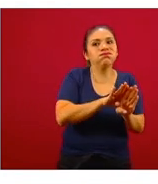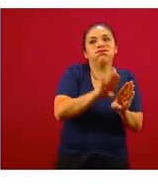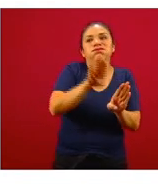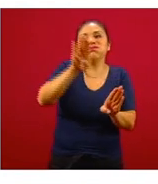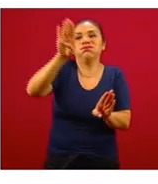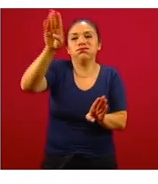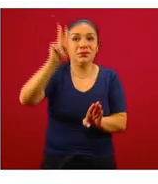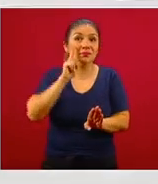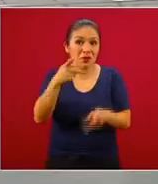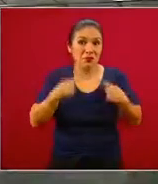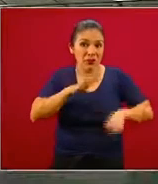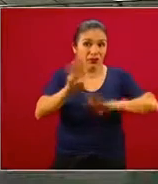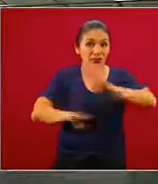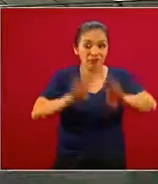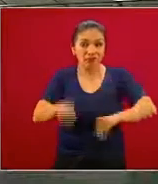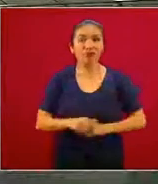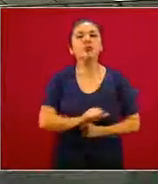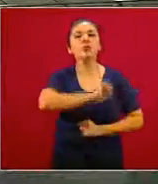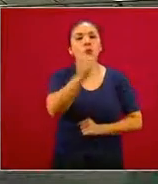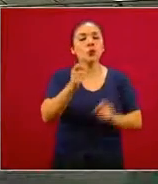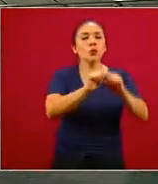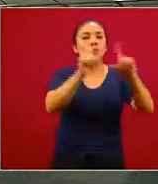fatalities.